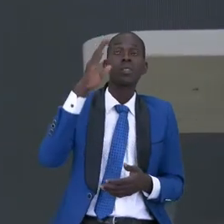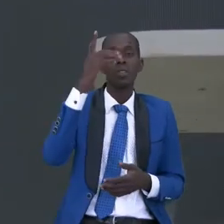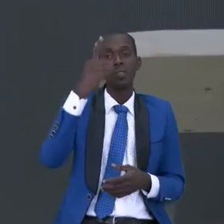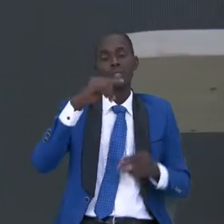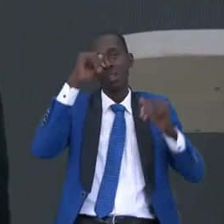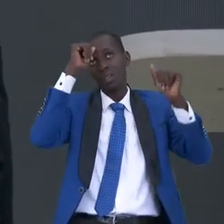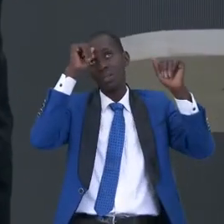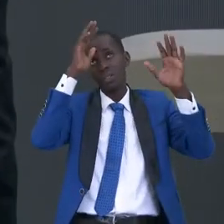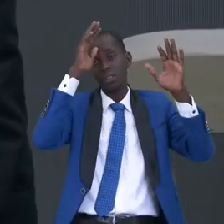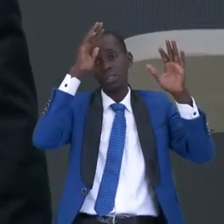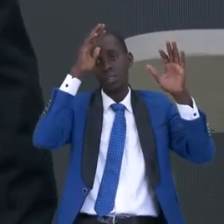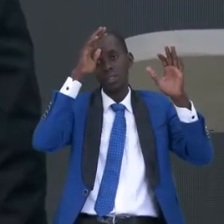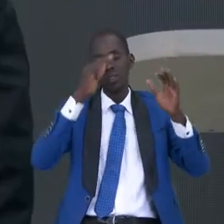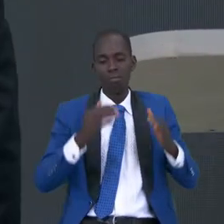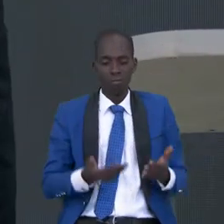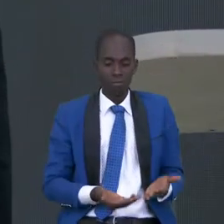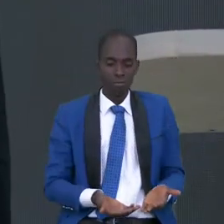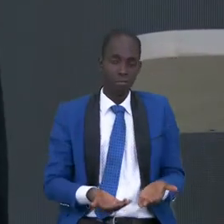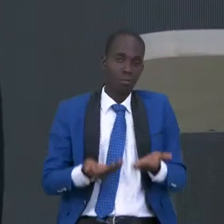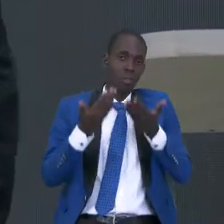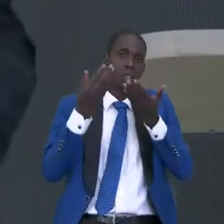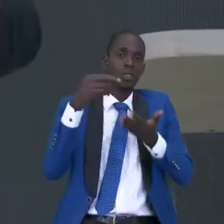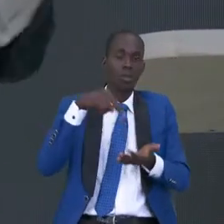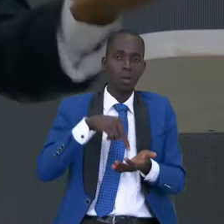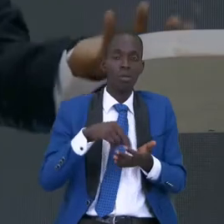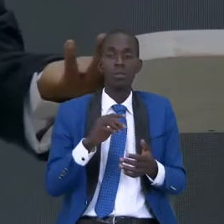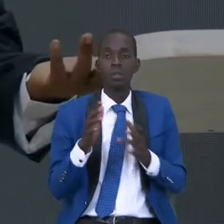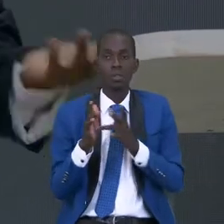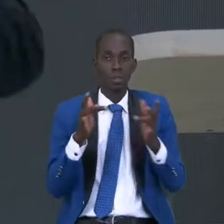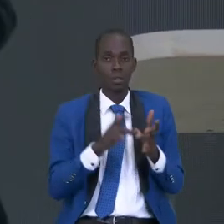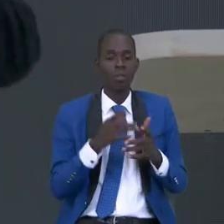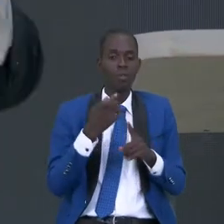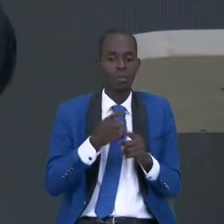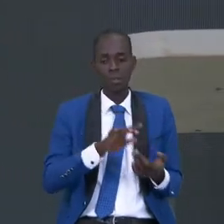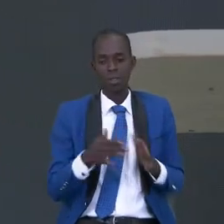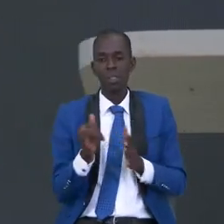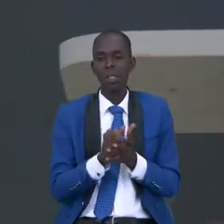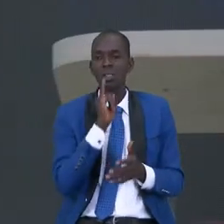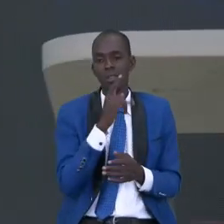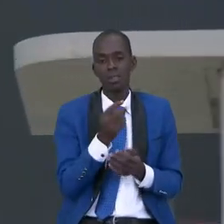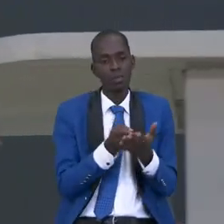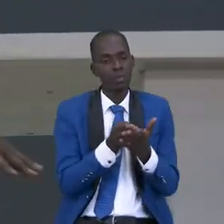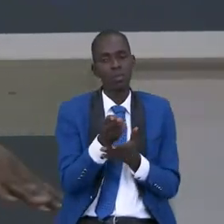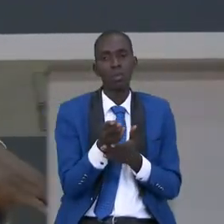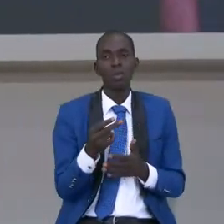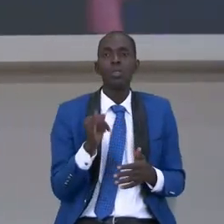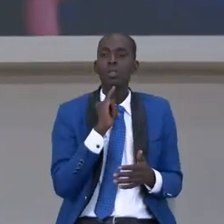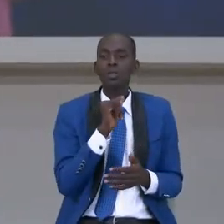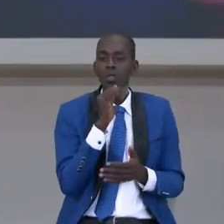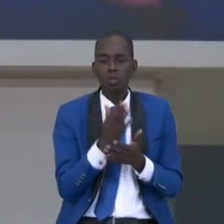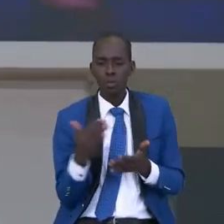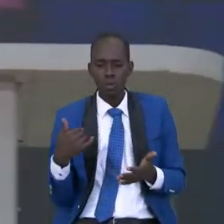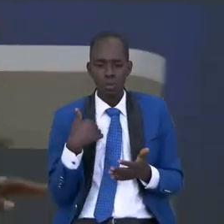Father raised up Jesus from the dead. It's a fact. It's not something we have to go and